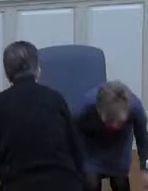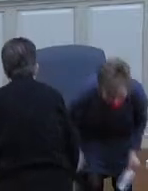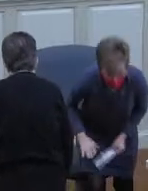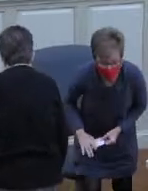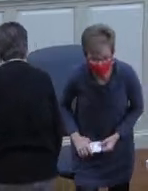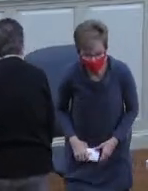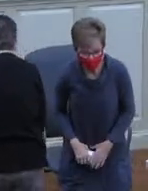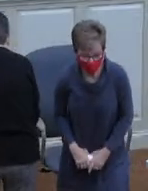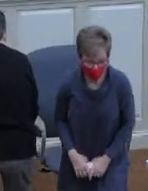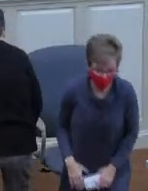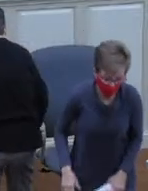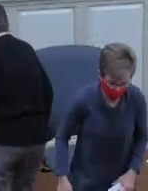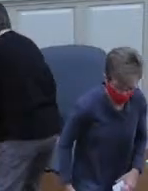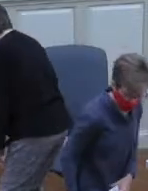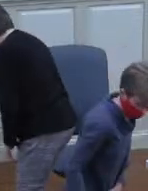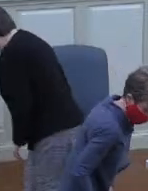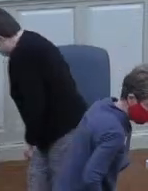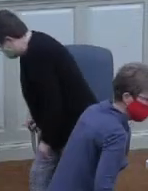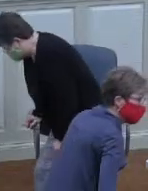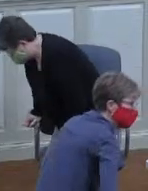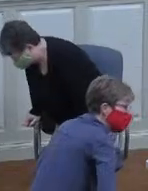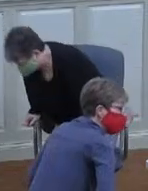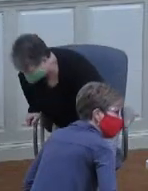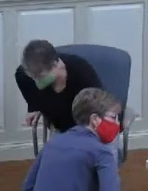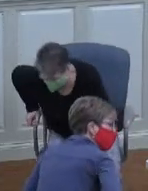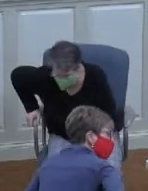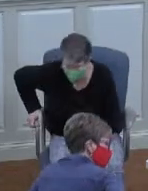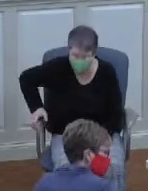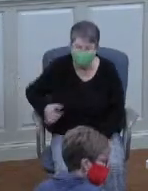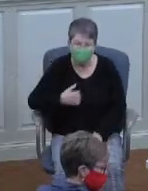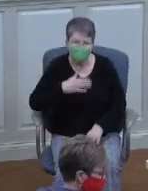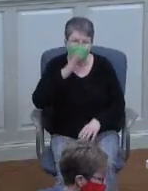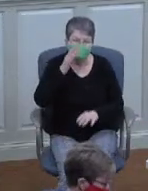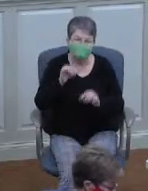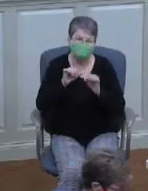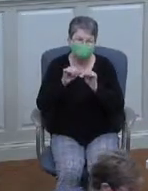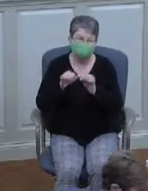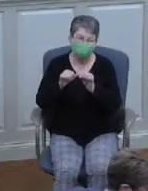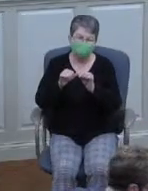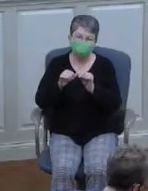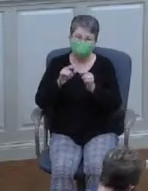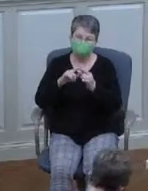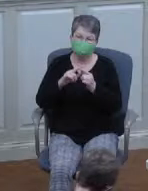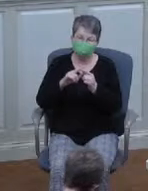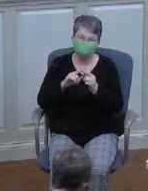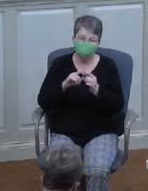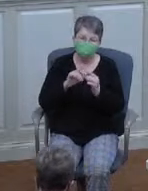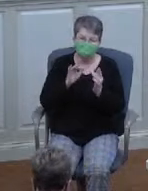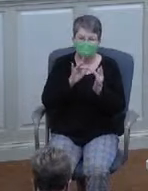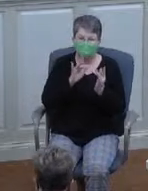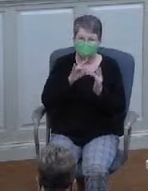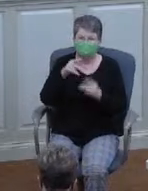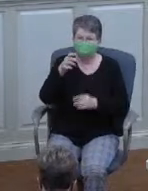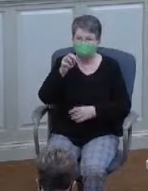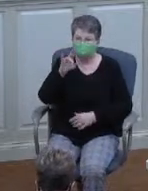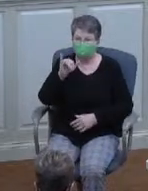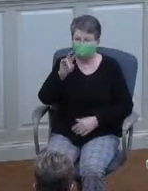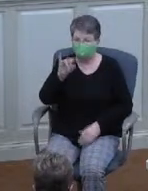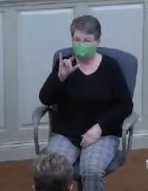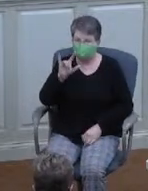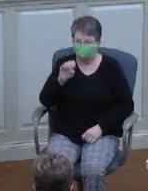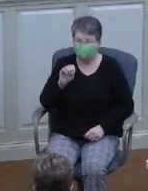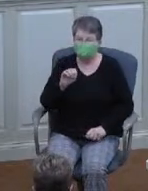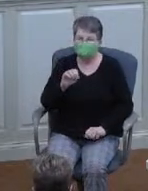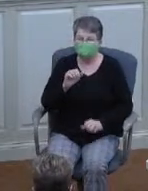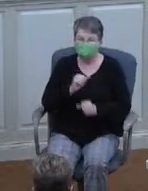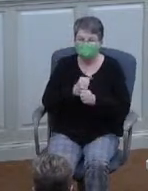communicate with Perryville. We were made aware of a meeting. We tried to reach out to the mayor and also Dwayne Campbell, the county engineer, to